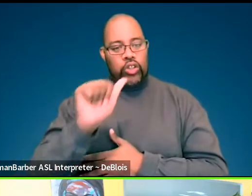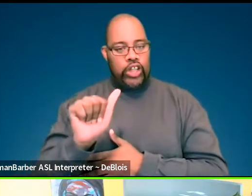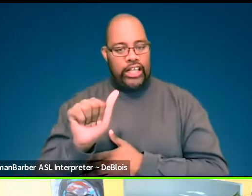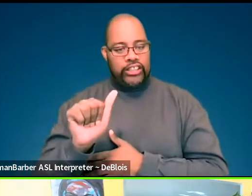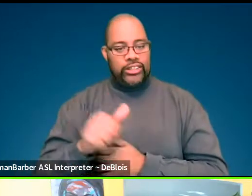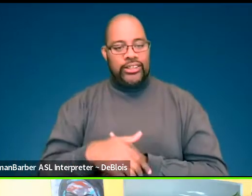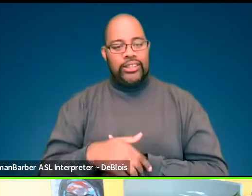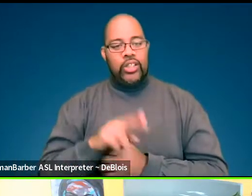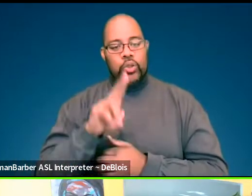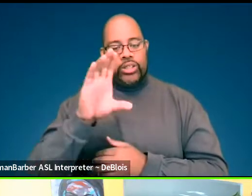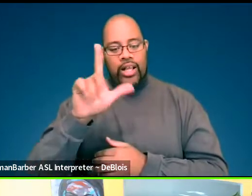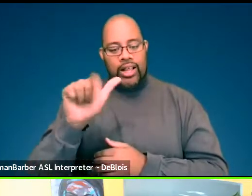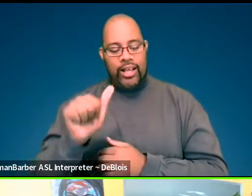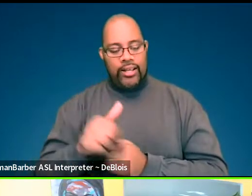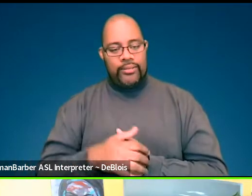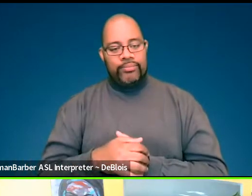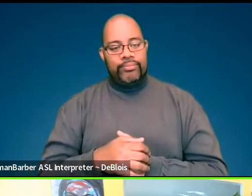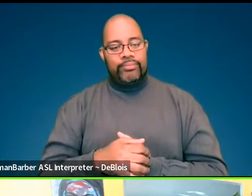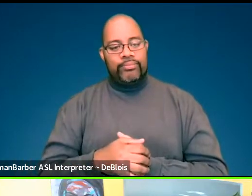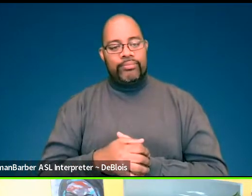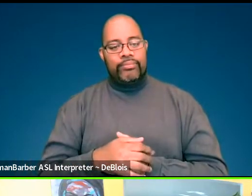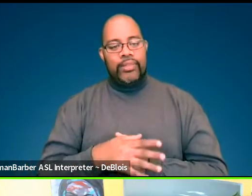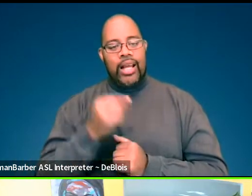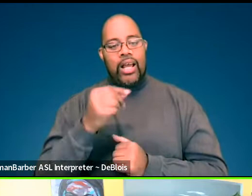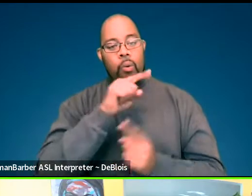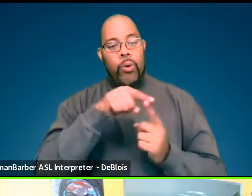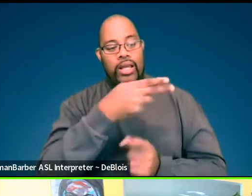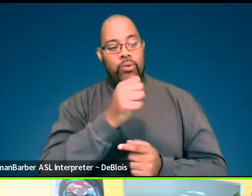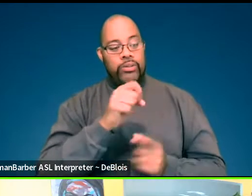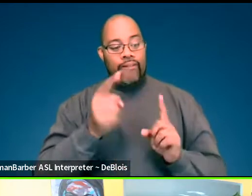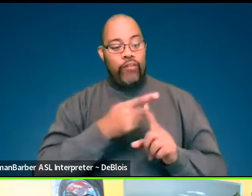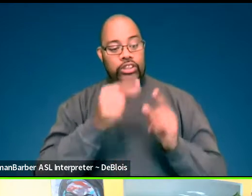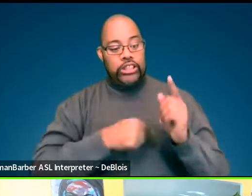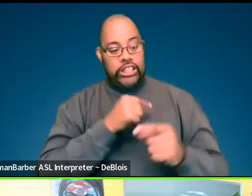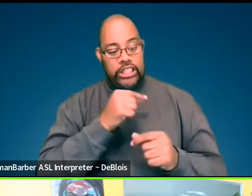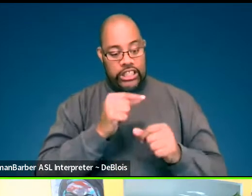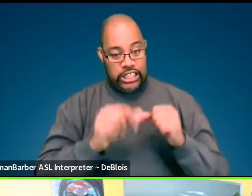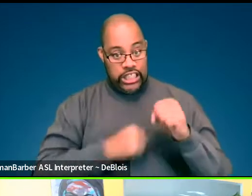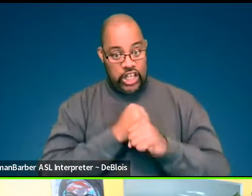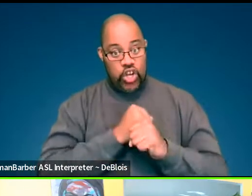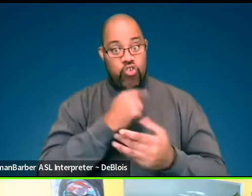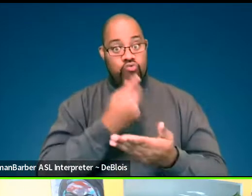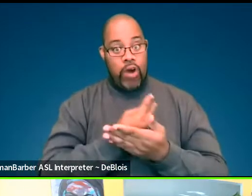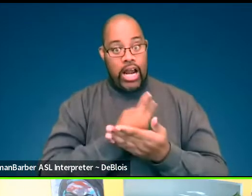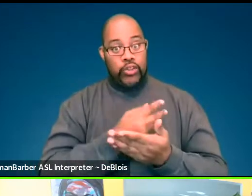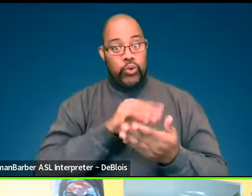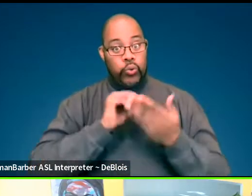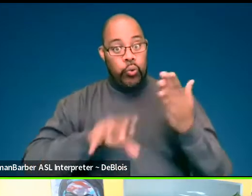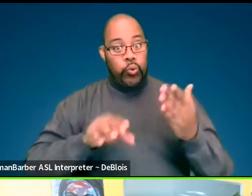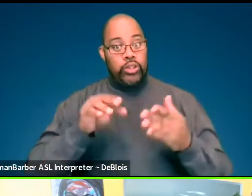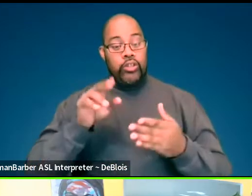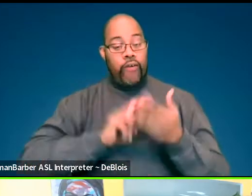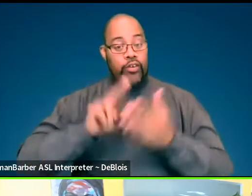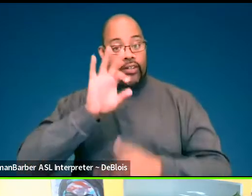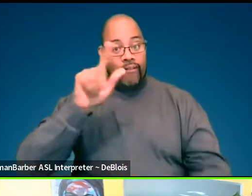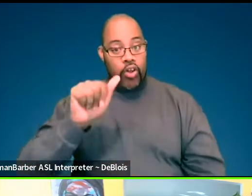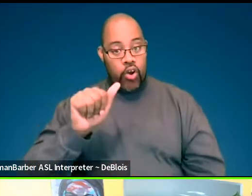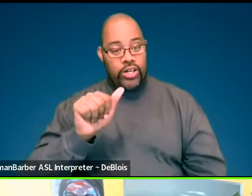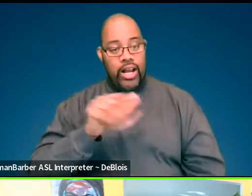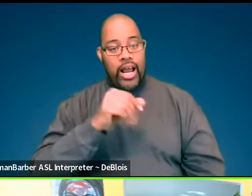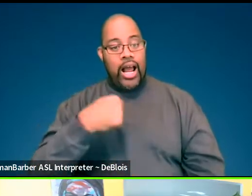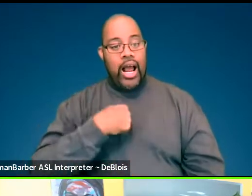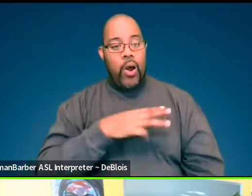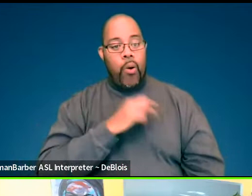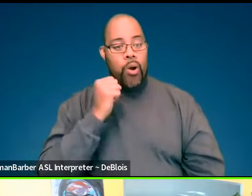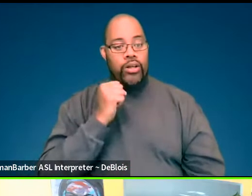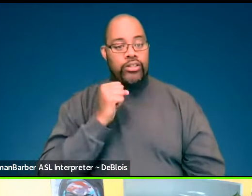Angeles, UCLA. And when he was a first year graduate student at the University of Florida, and I was